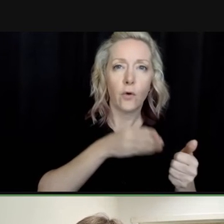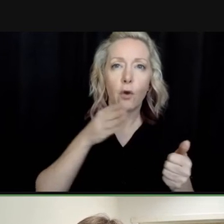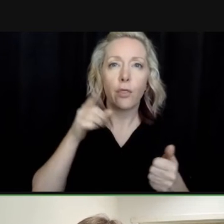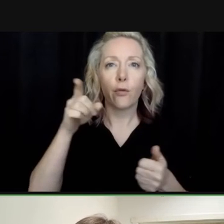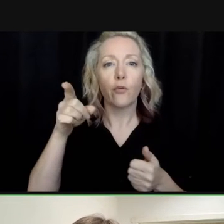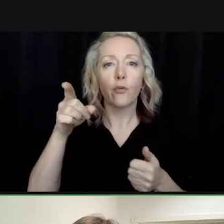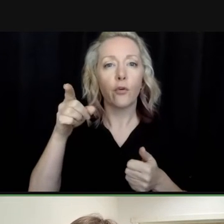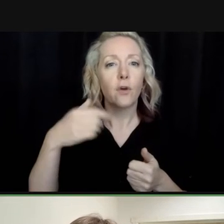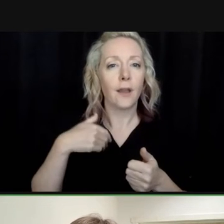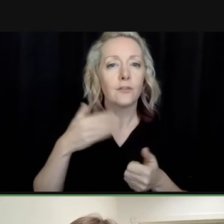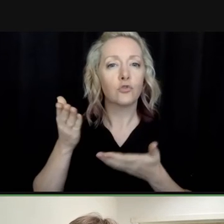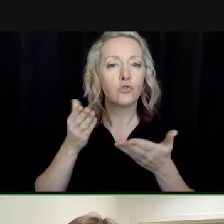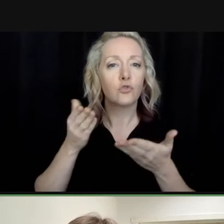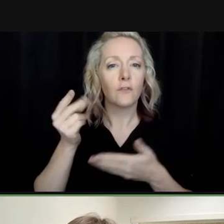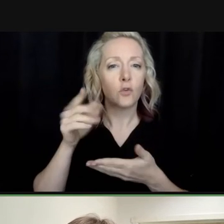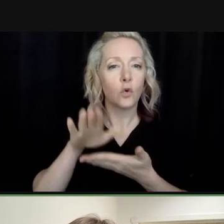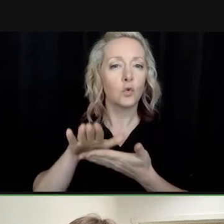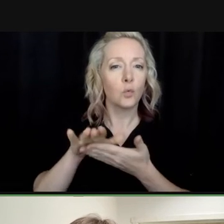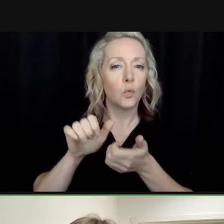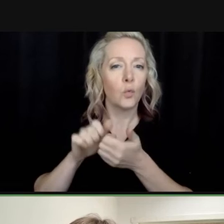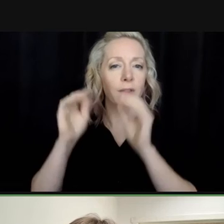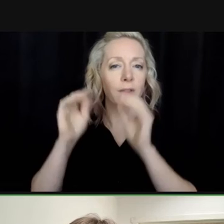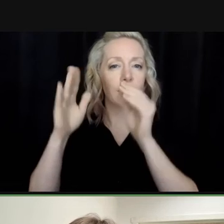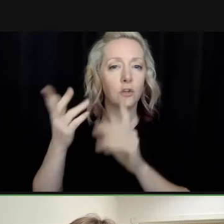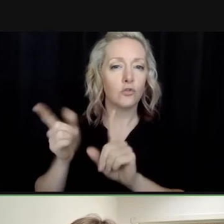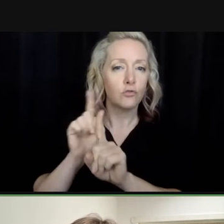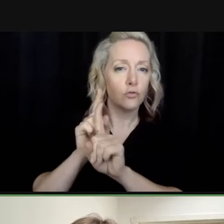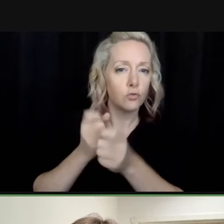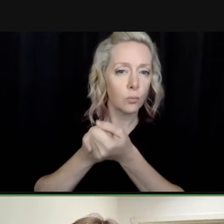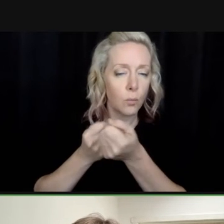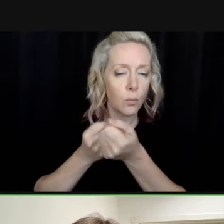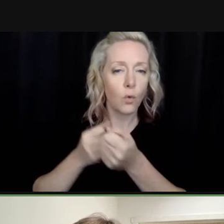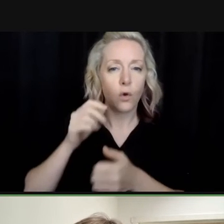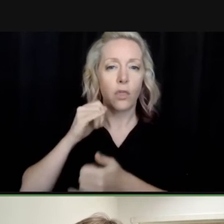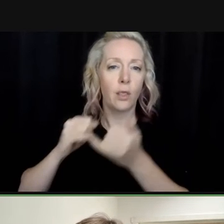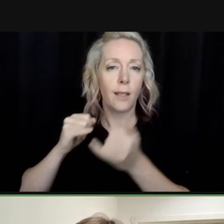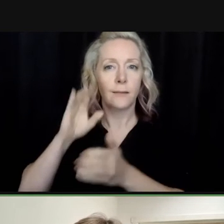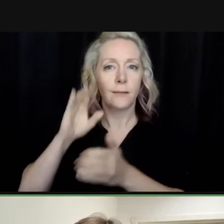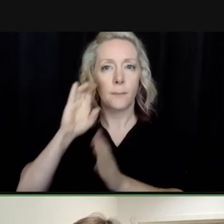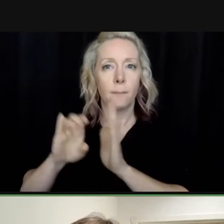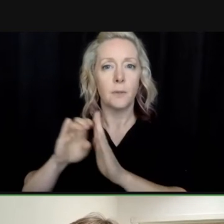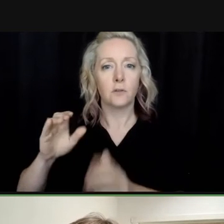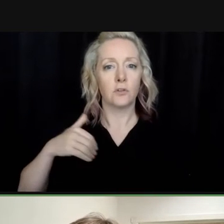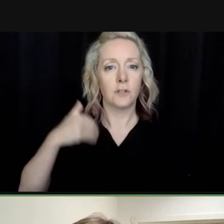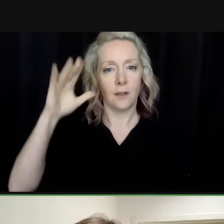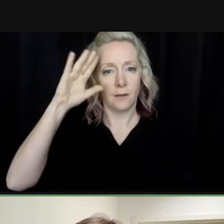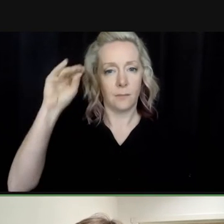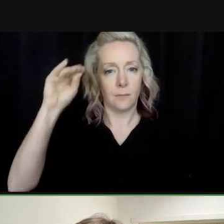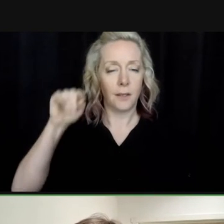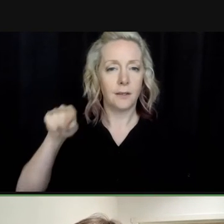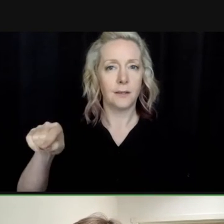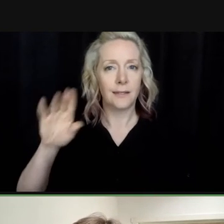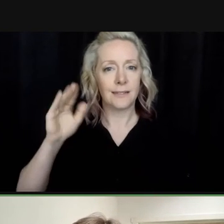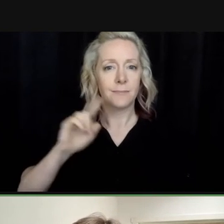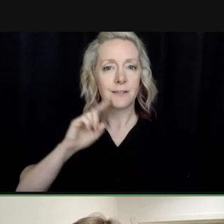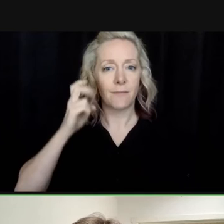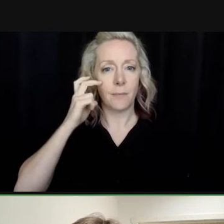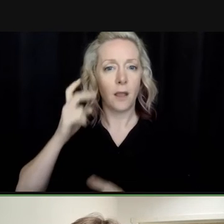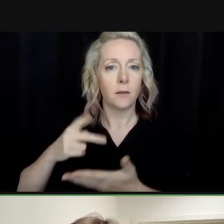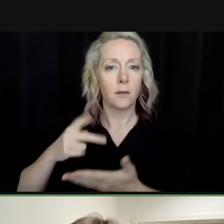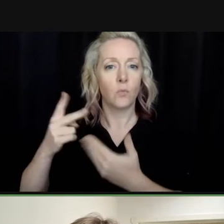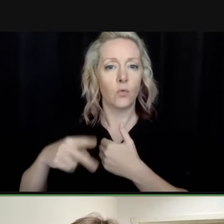service dog at his school with a teacher providing support. And then there's a young man who's at the deafblind program at